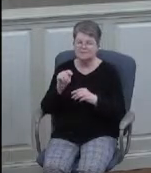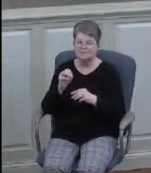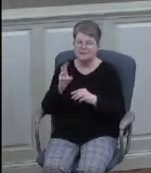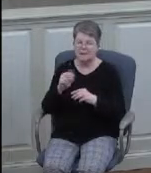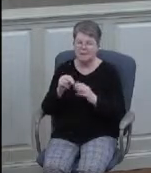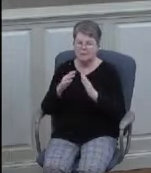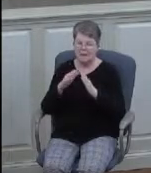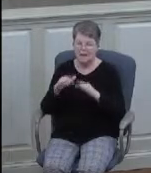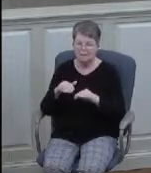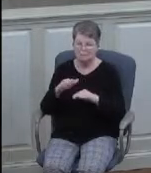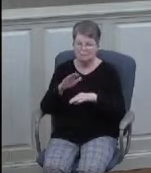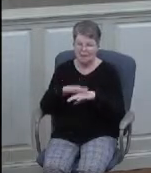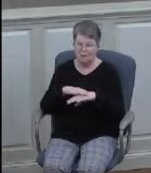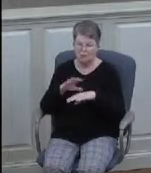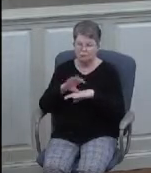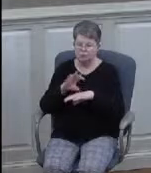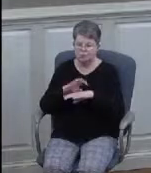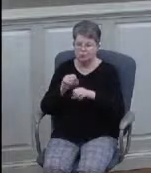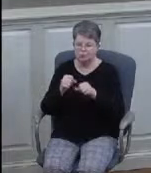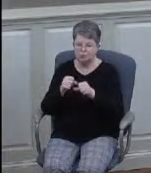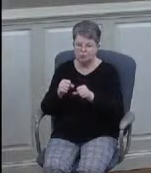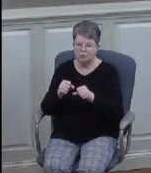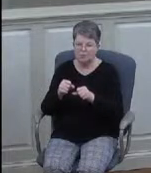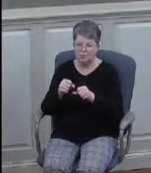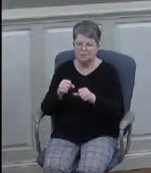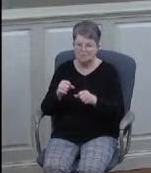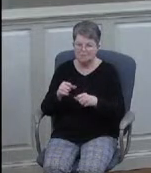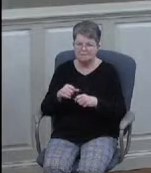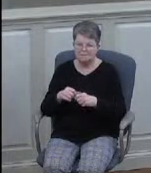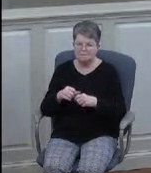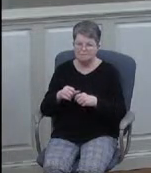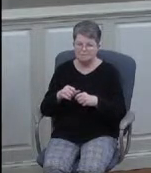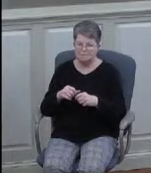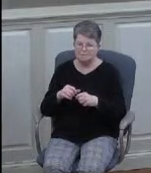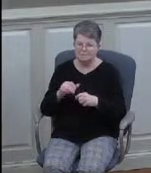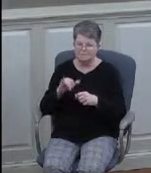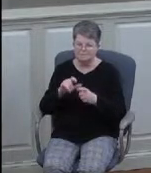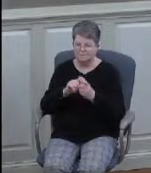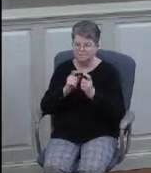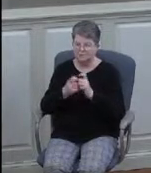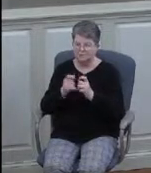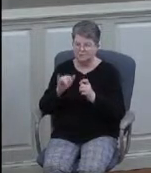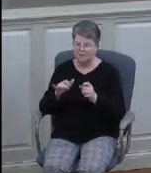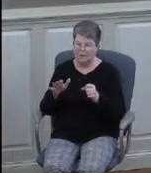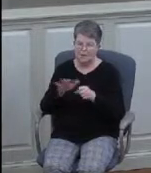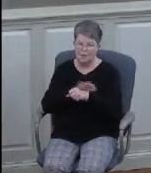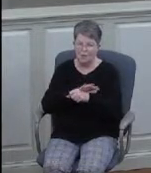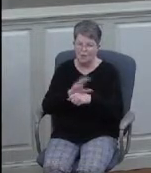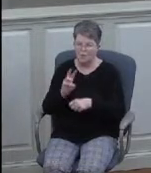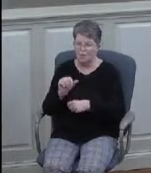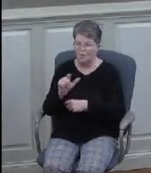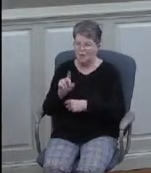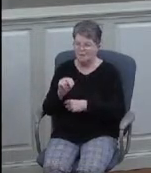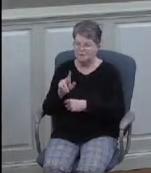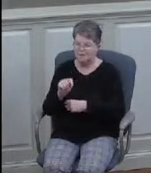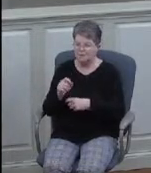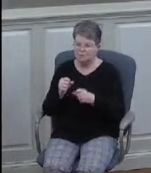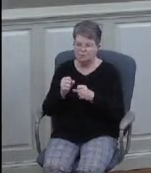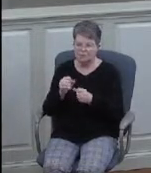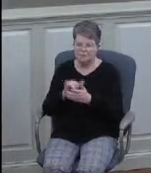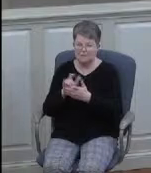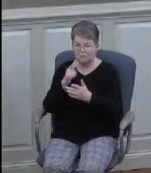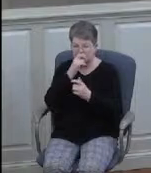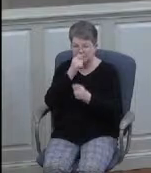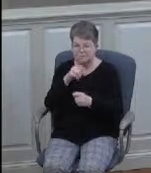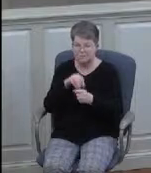would go a long way to change that whole, the Walnut Street corridor that we're all interested in.